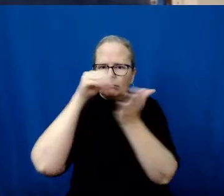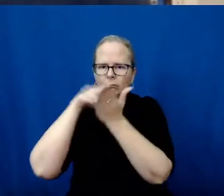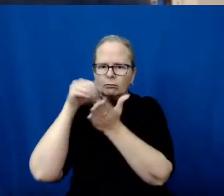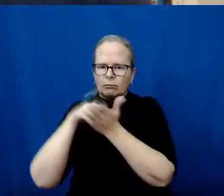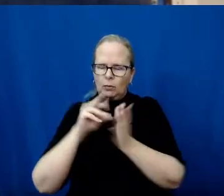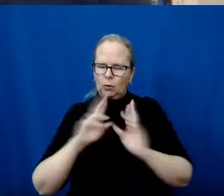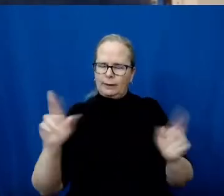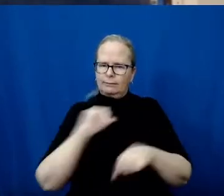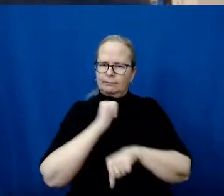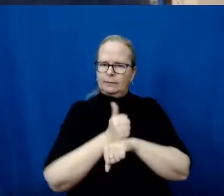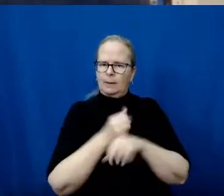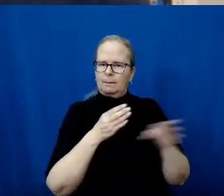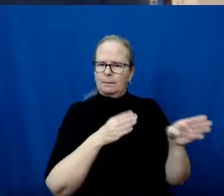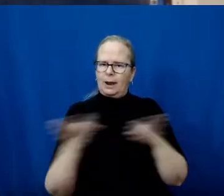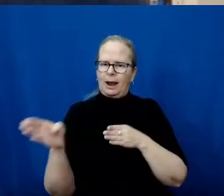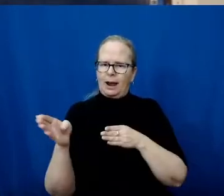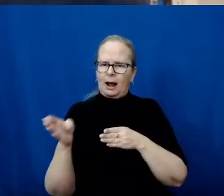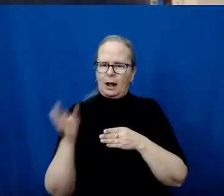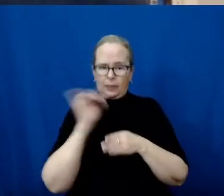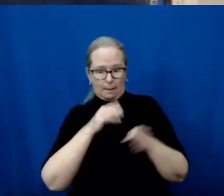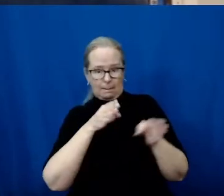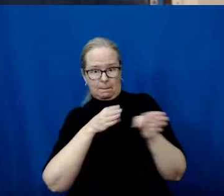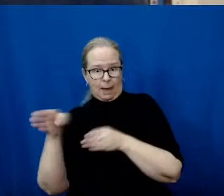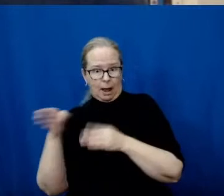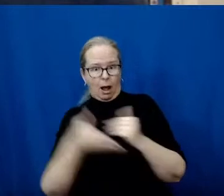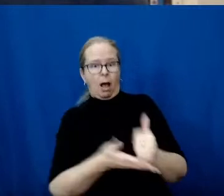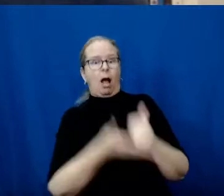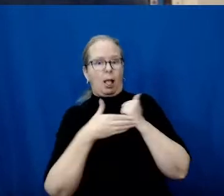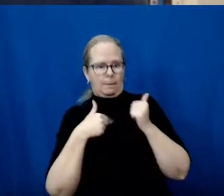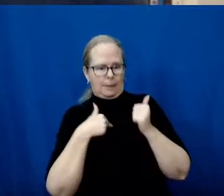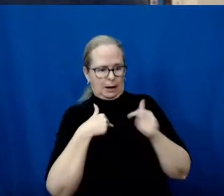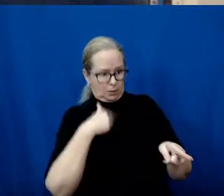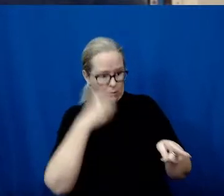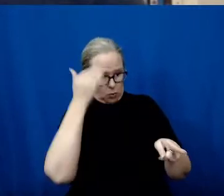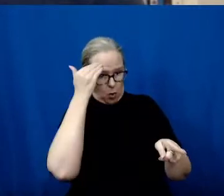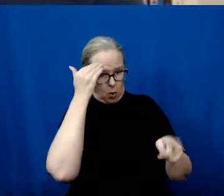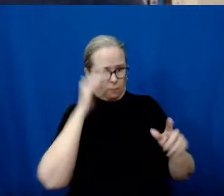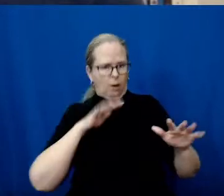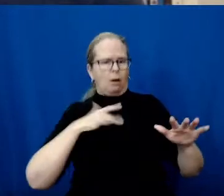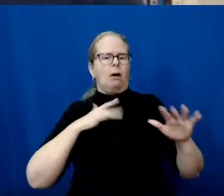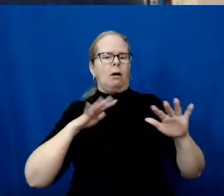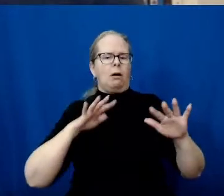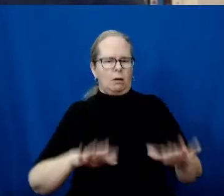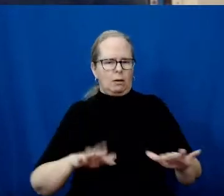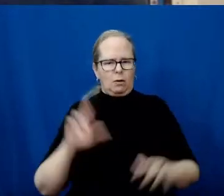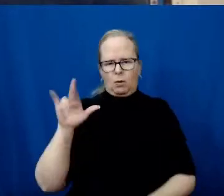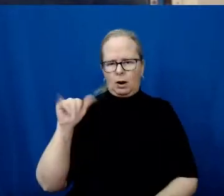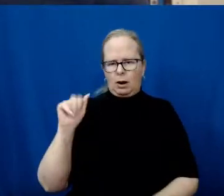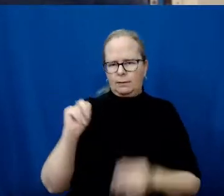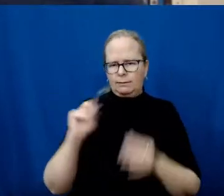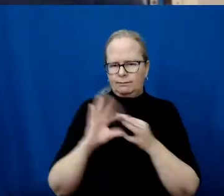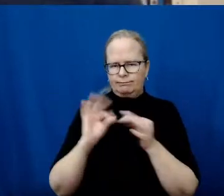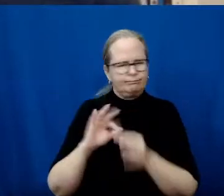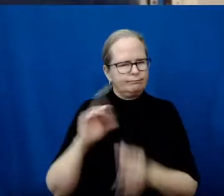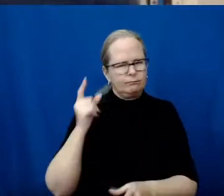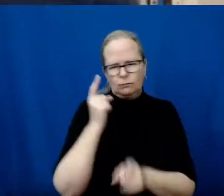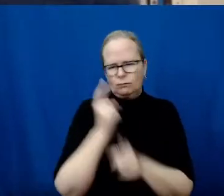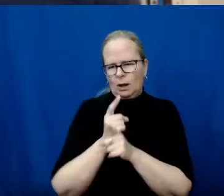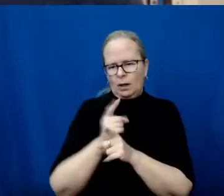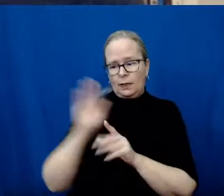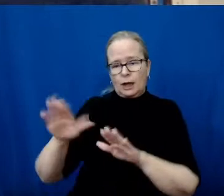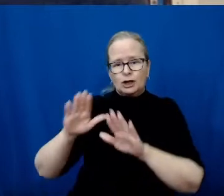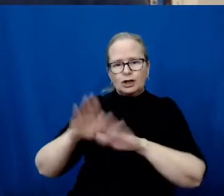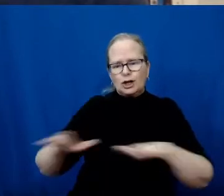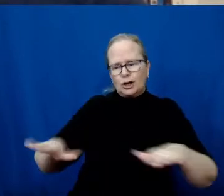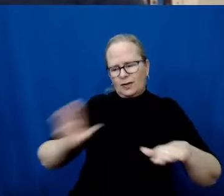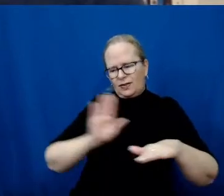mean, I think kids can react differently, and I give a lot of credit to our kids for rolling